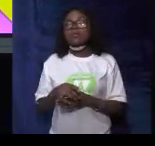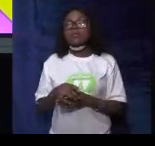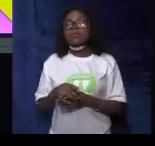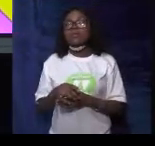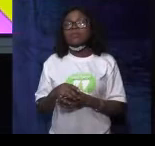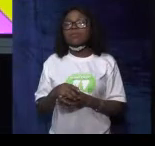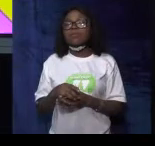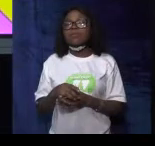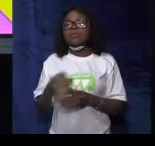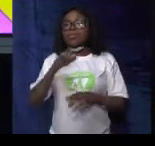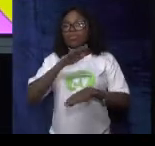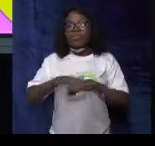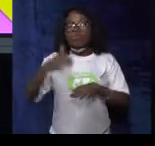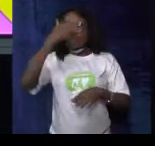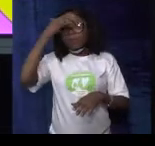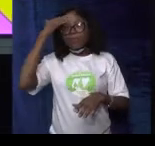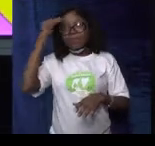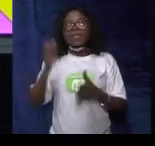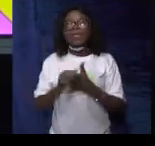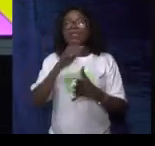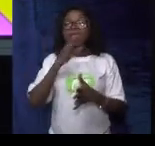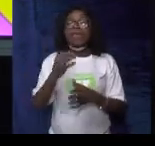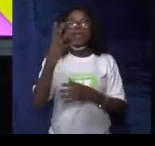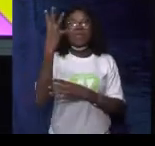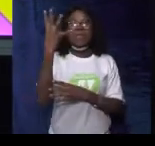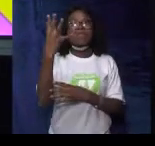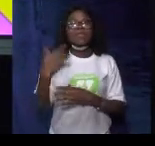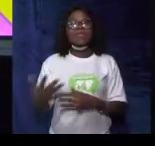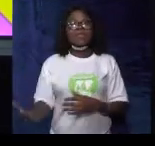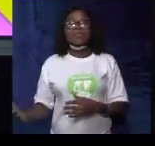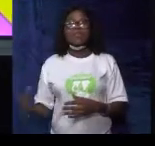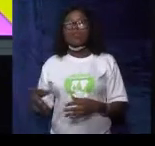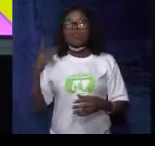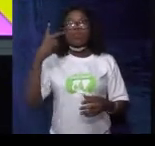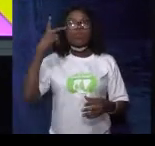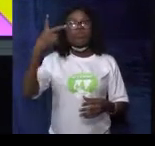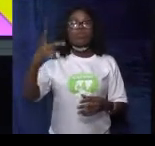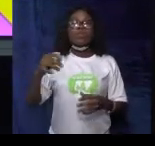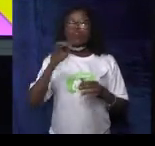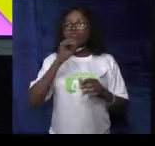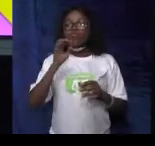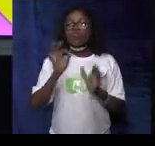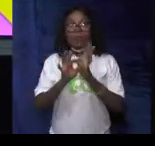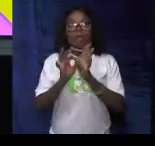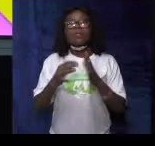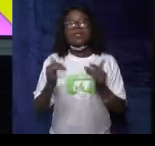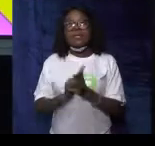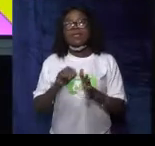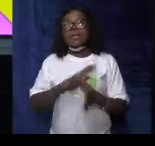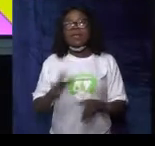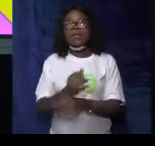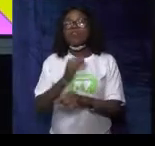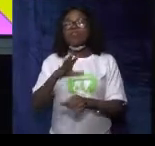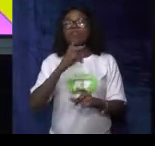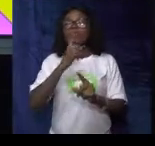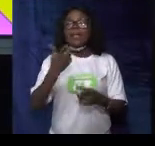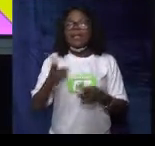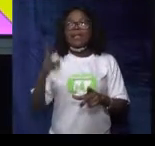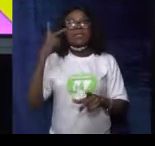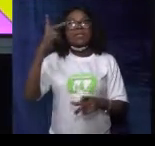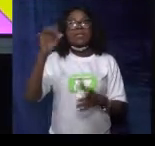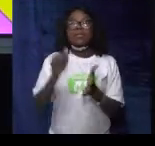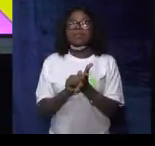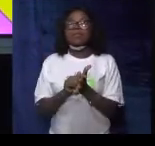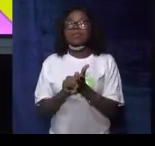and let's see. You don't forget that there are 40 items of clothing. So you should be having your answer right about